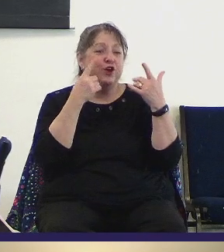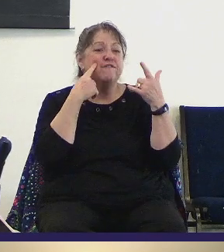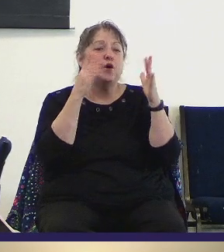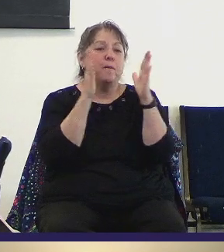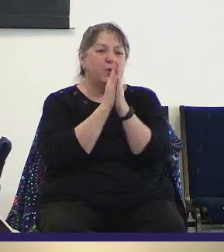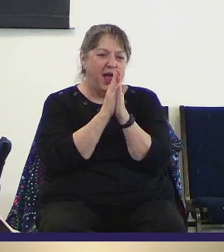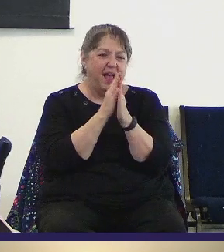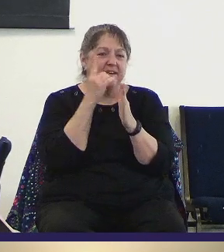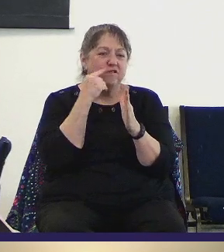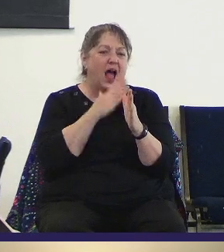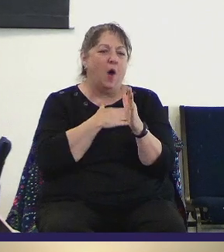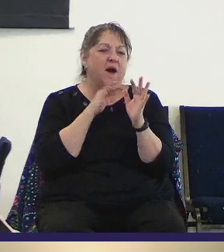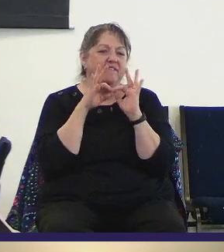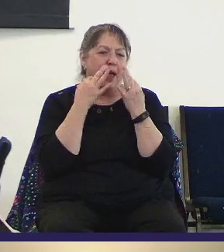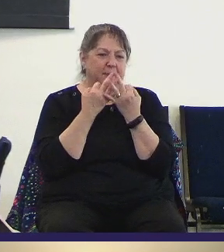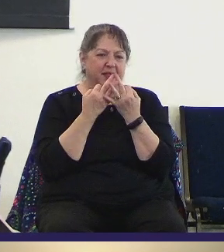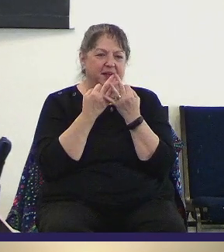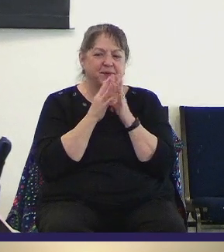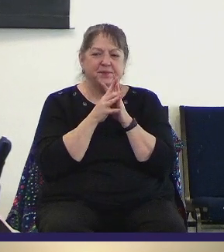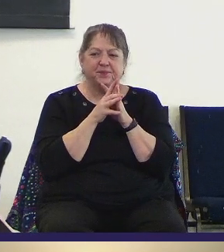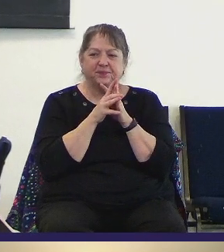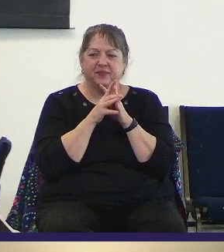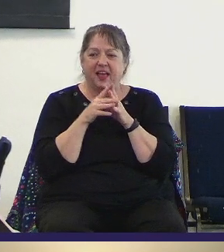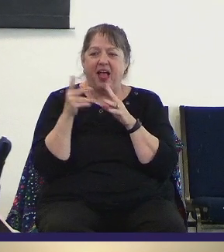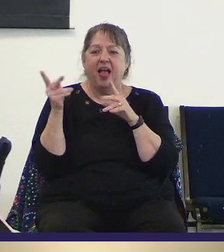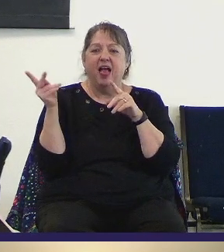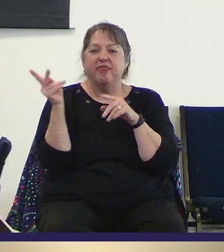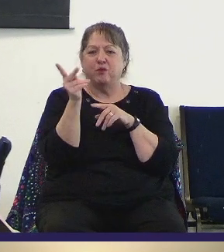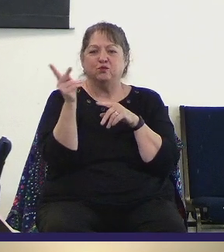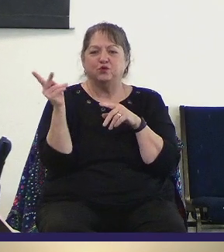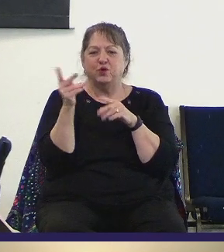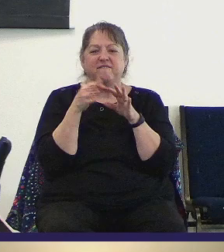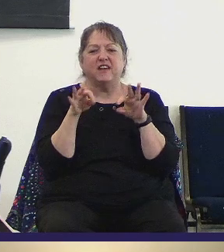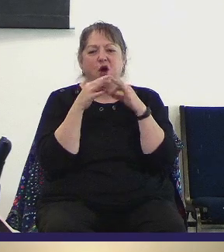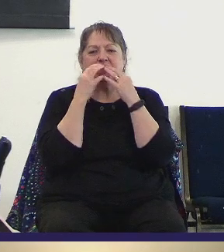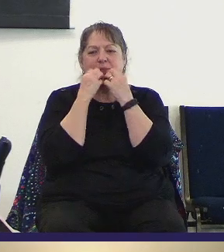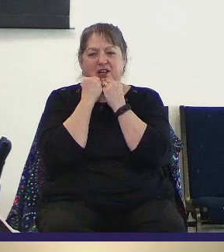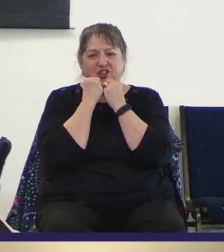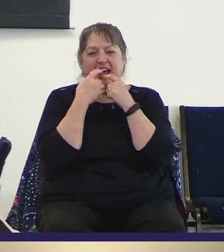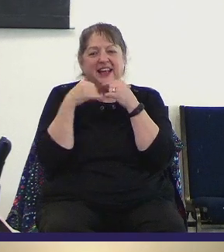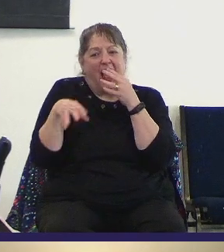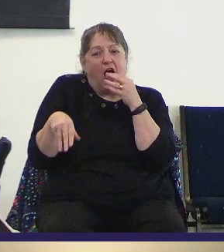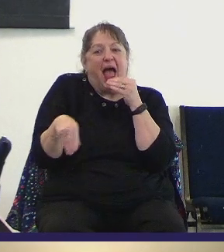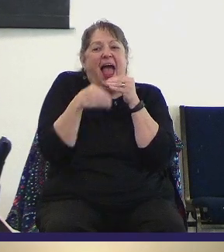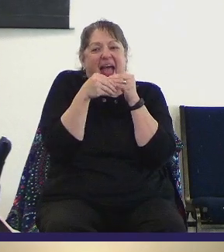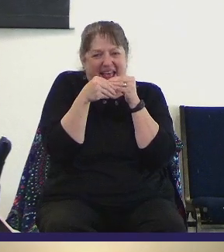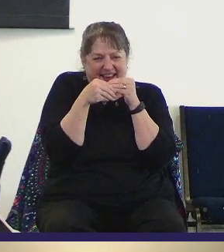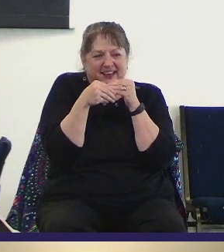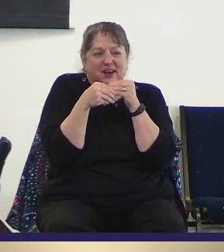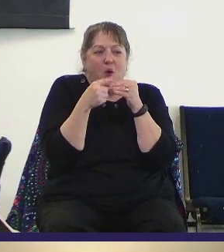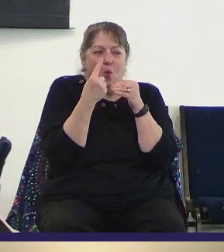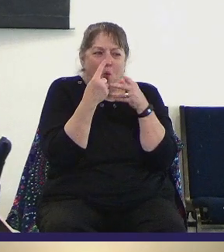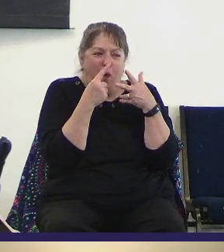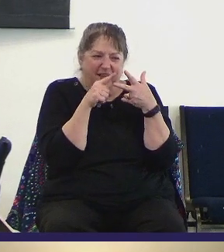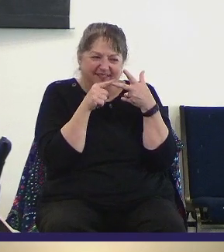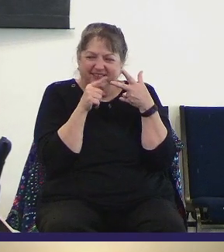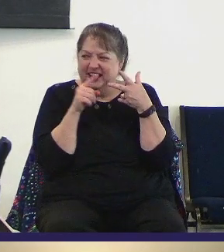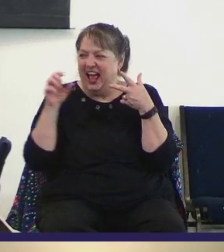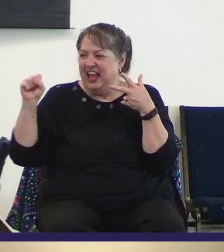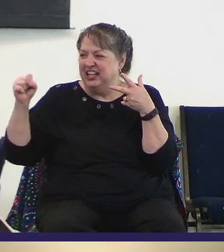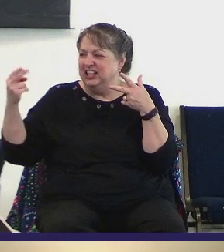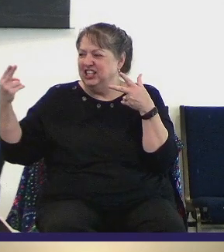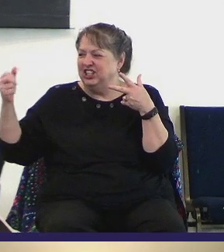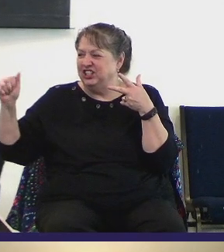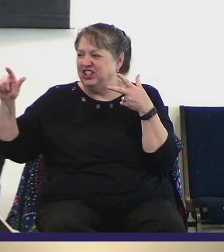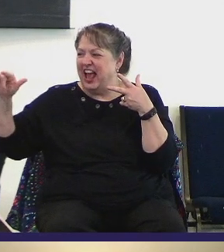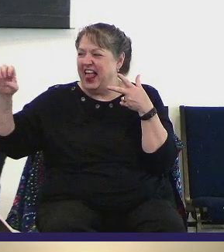And I just want to say these are two very, very special people in my life. And now coming alongside Jeremiah is Shally. So I thank God